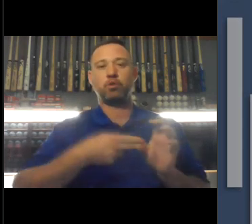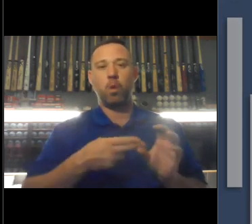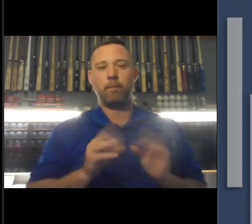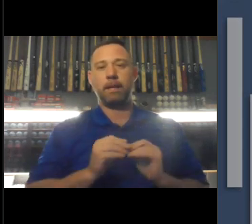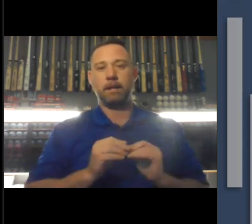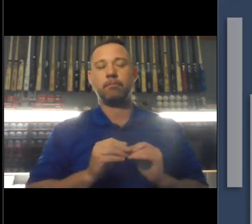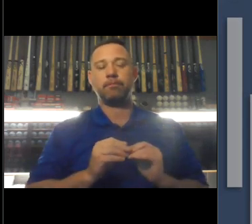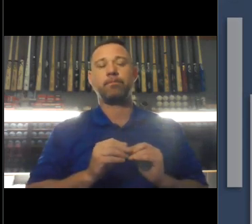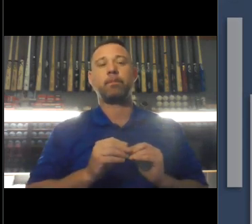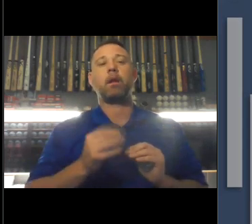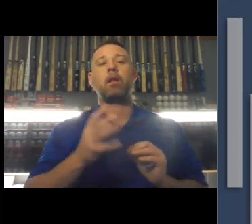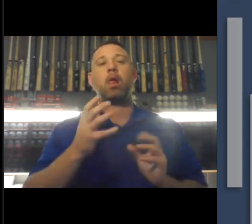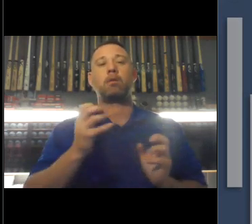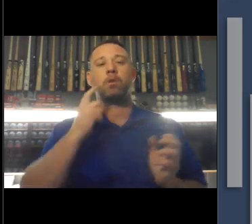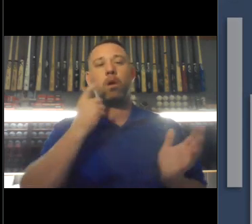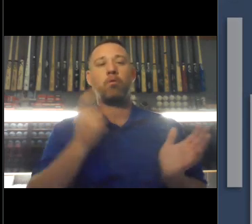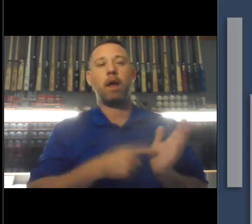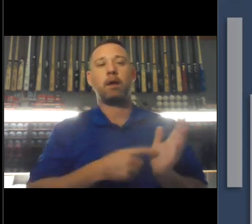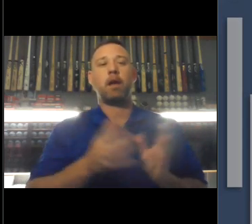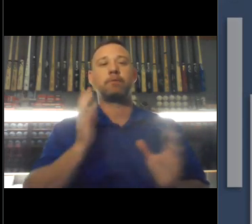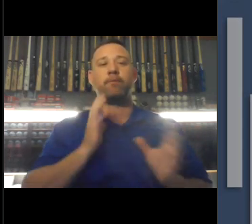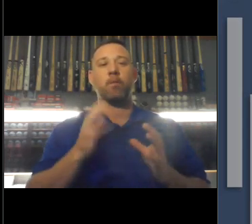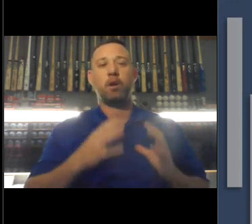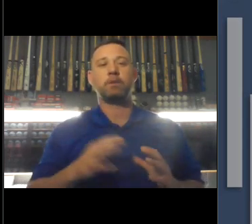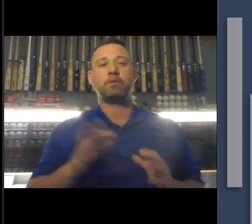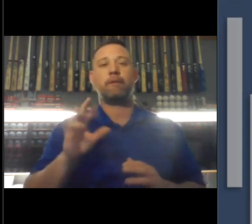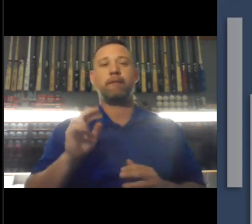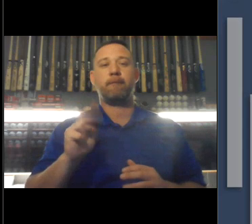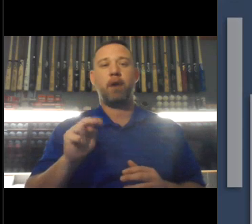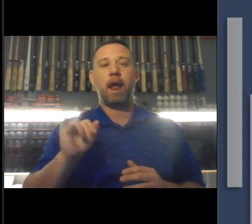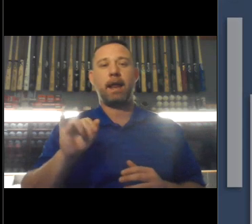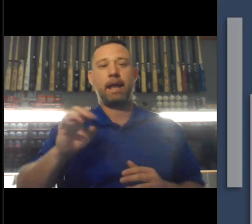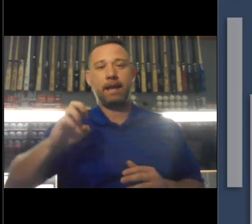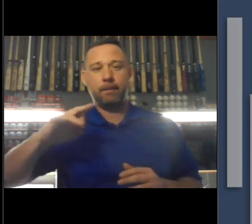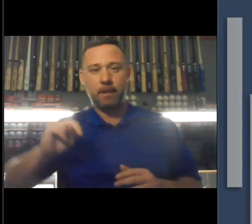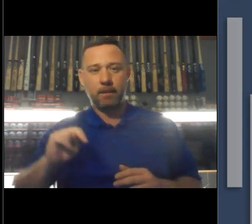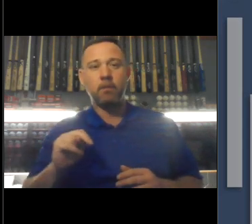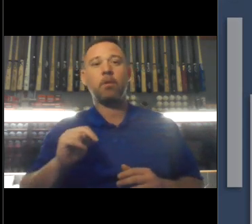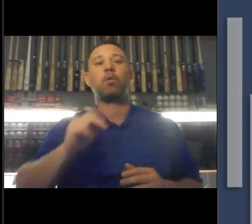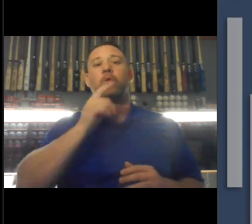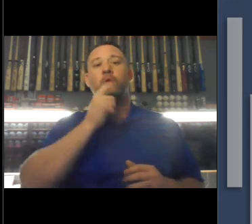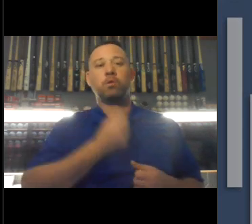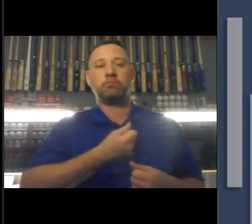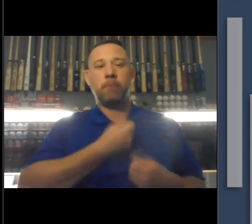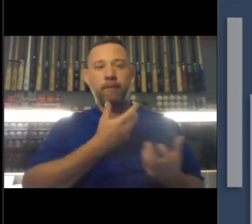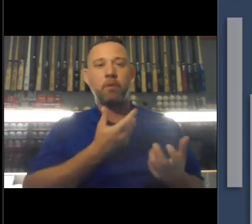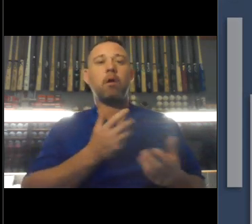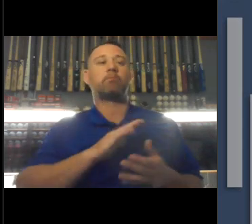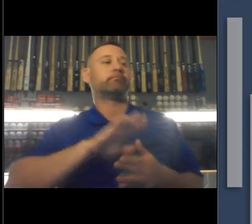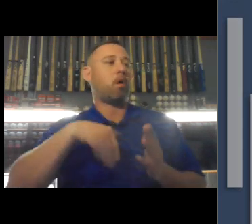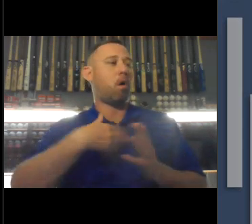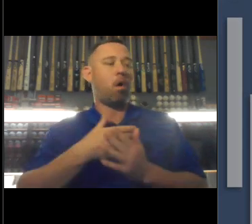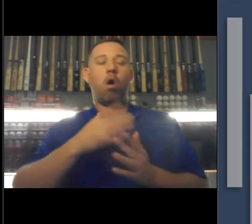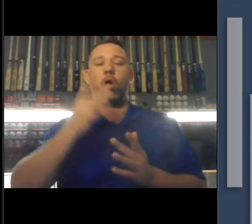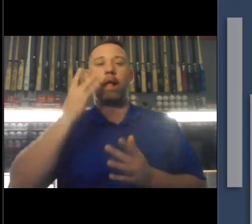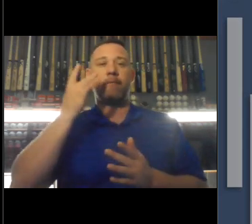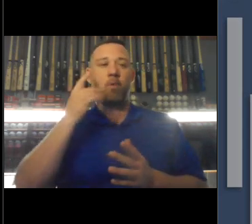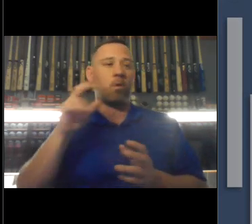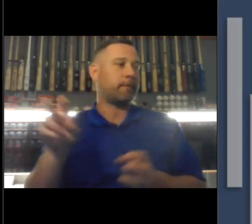And I also want to recognize former Commissioner Fran Inman, whose efforts on behalf of all Californians on freight and goods